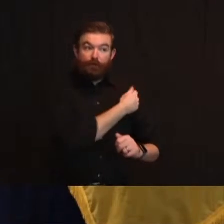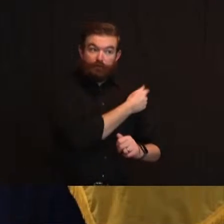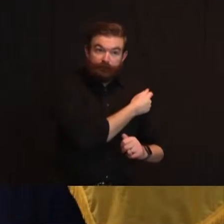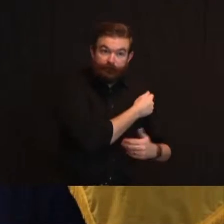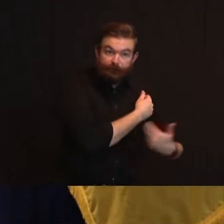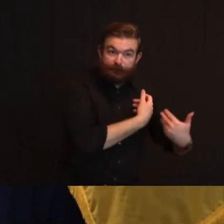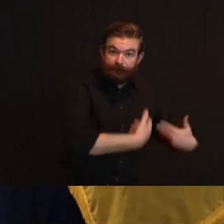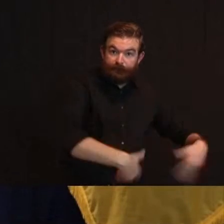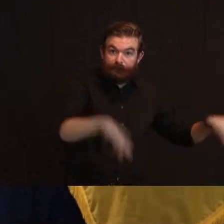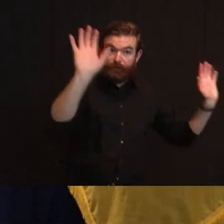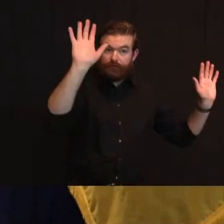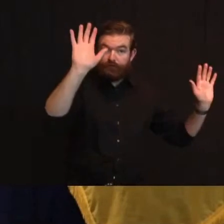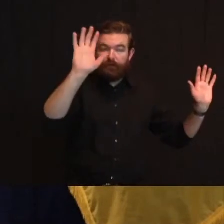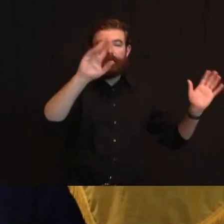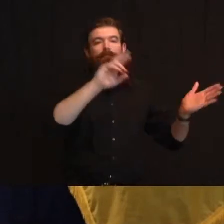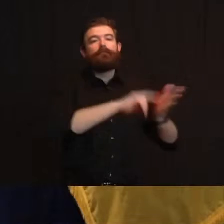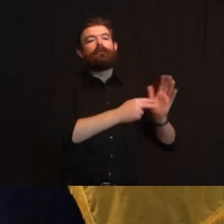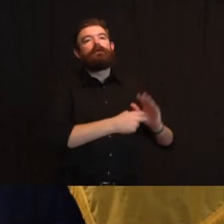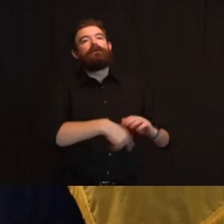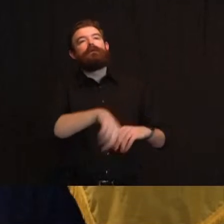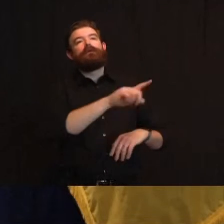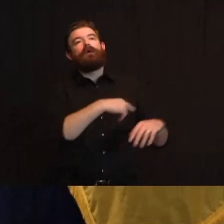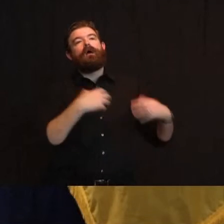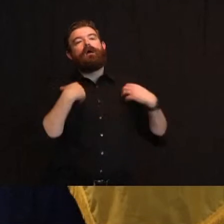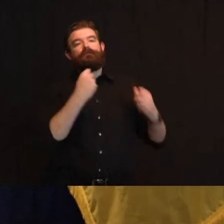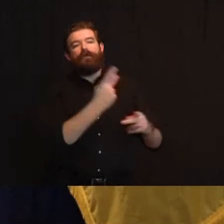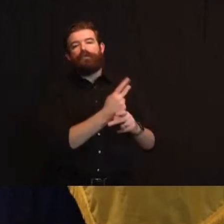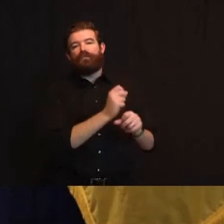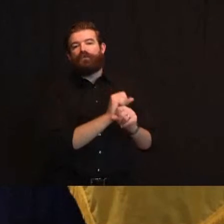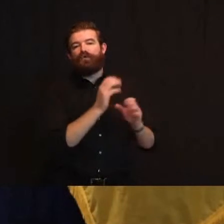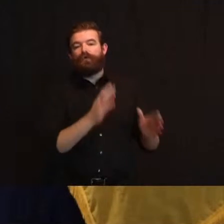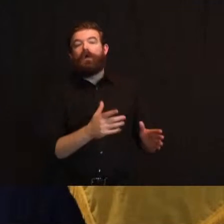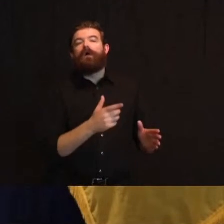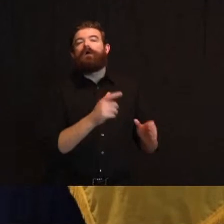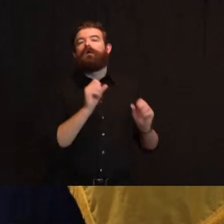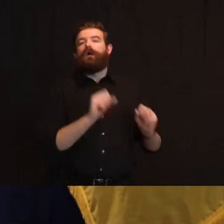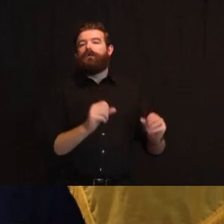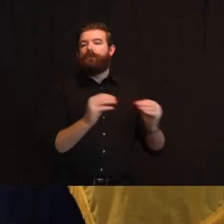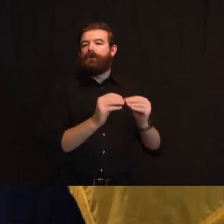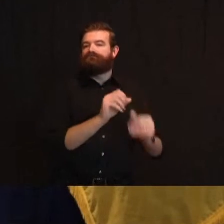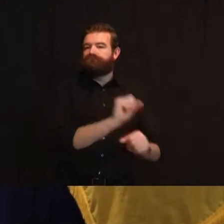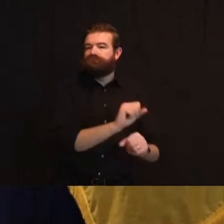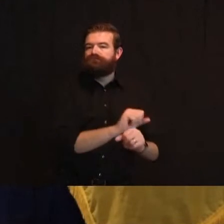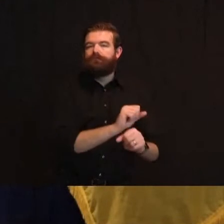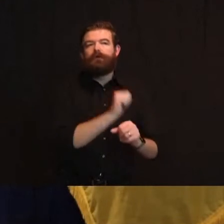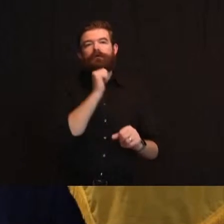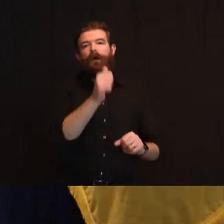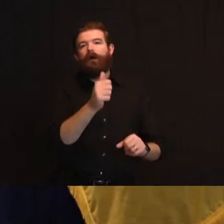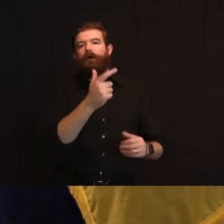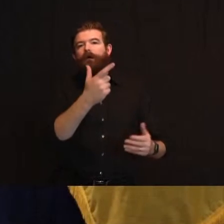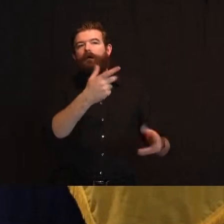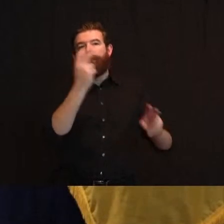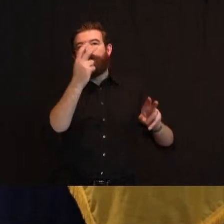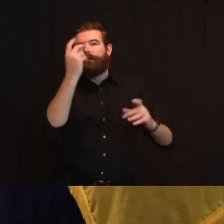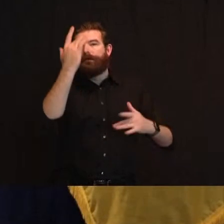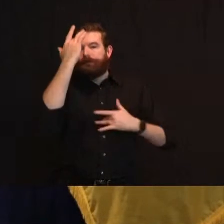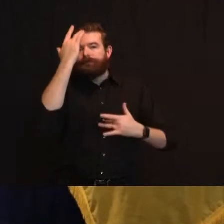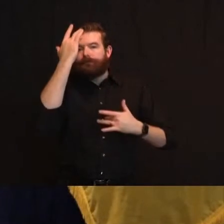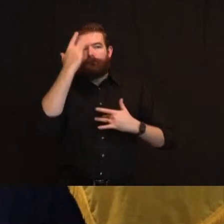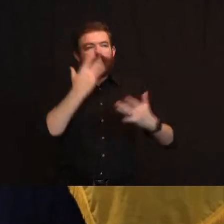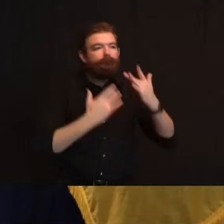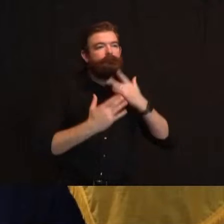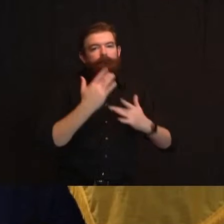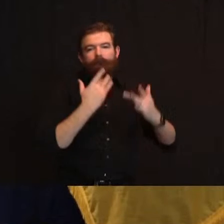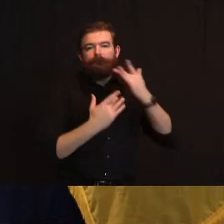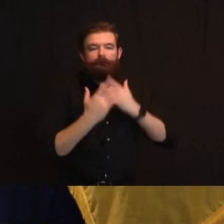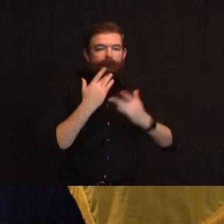Sure. So, Governor, you might not be surprised to hear it's all elections today. Okay. With Jack Ciattarelli and Doug